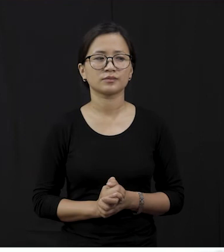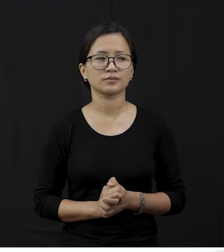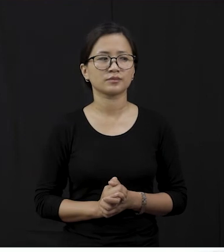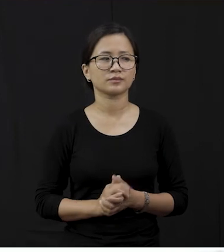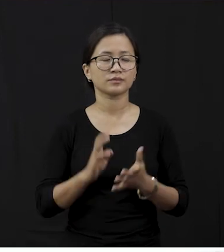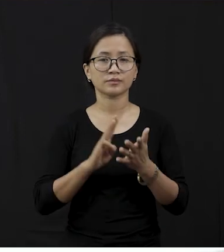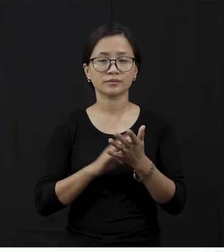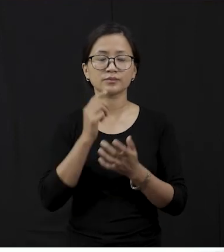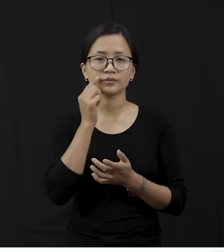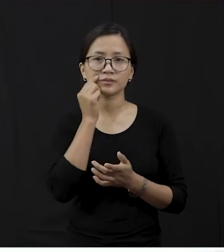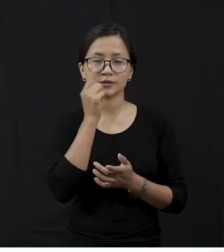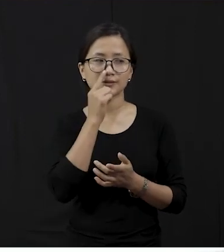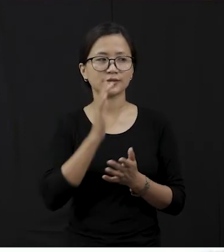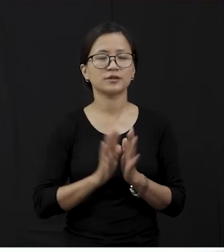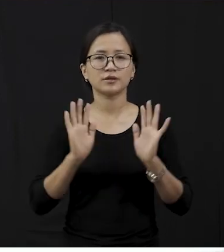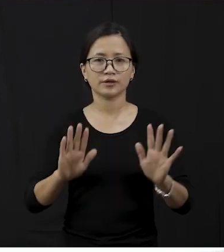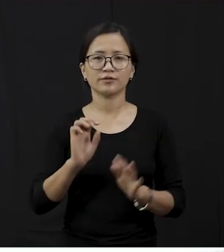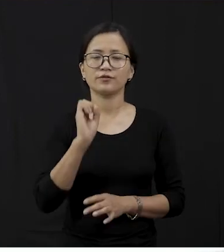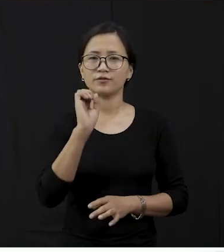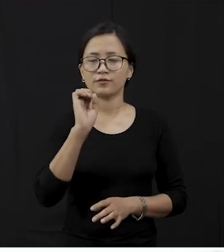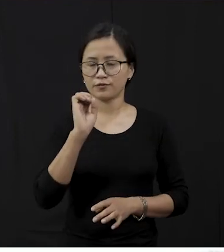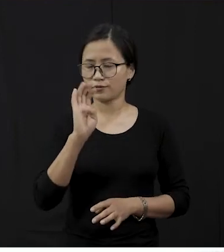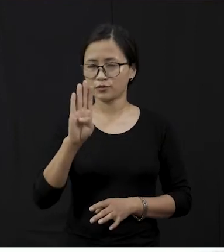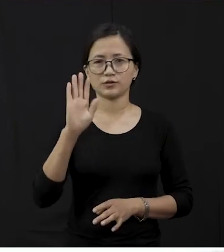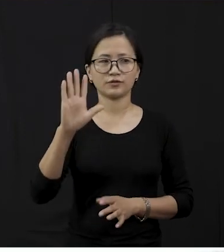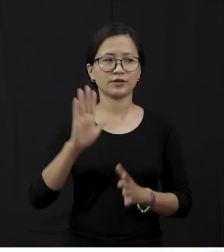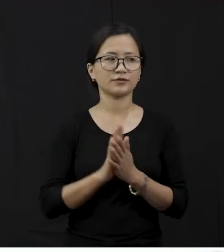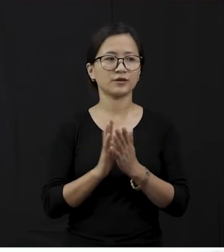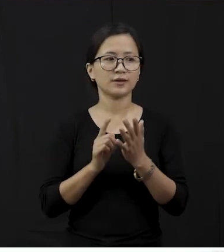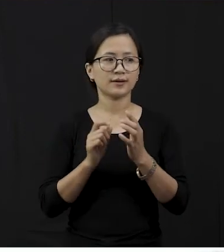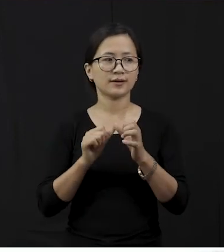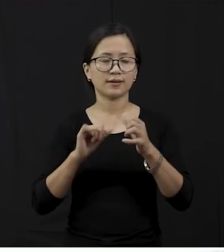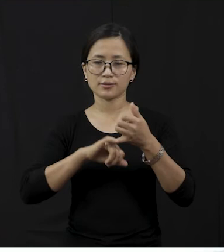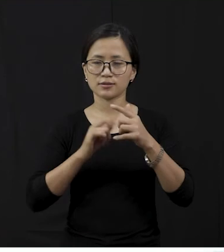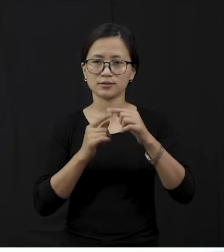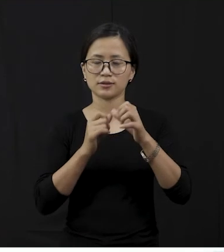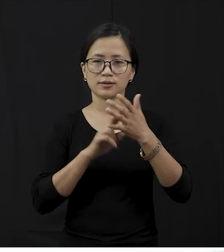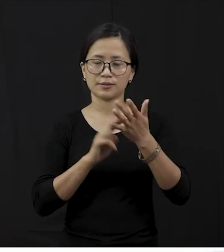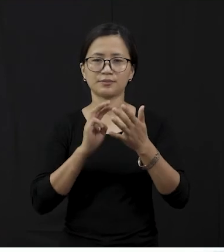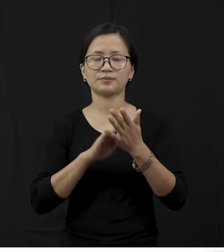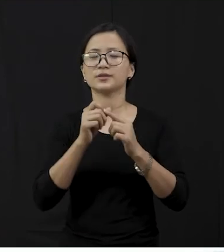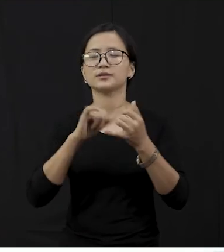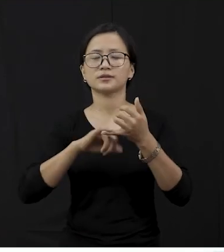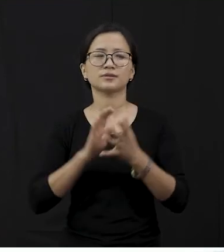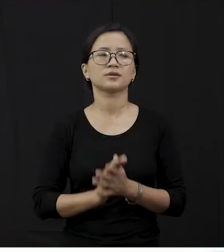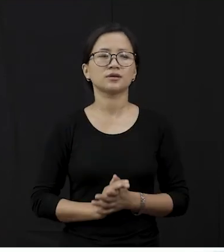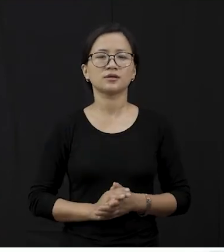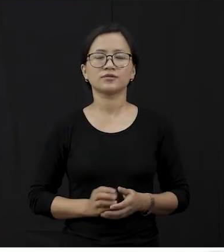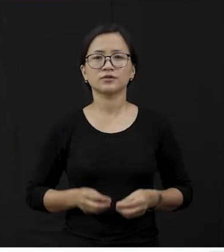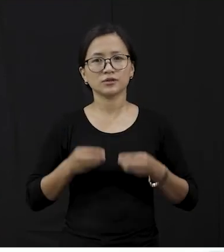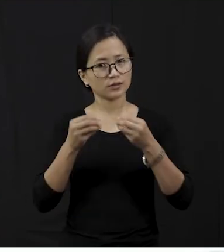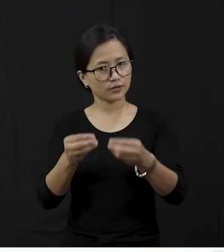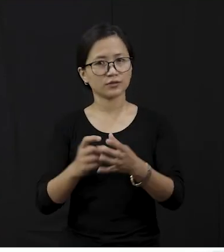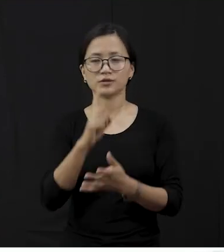Maggie had 45 stamps with her. Maggie had 45 stamps. She